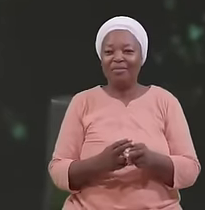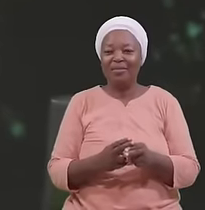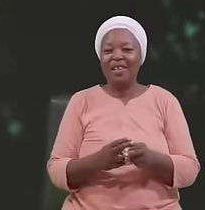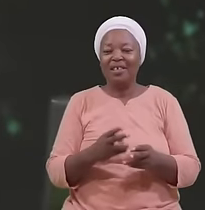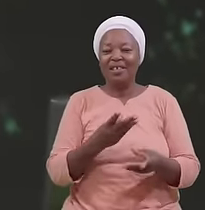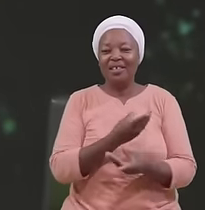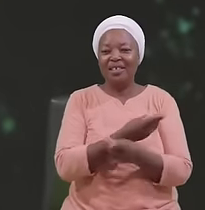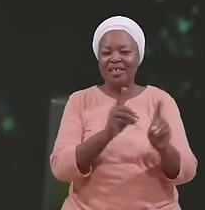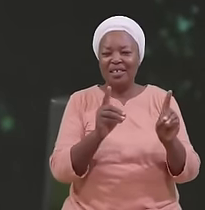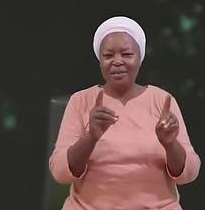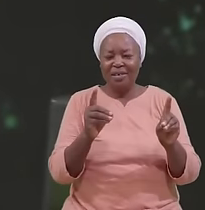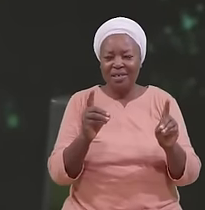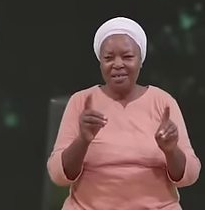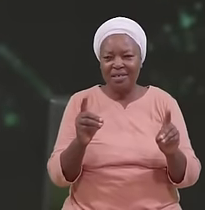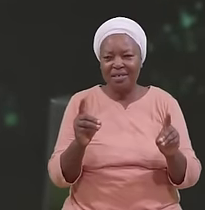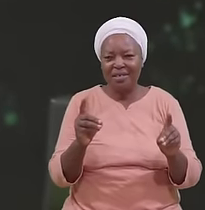deliverance,